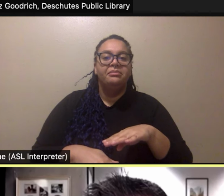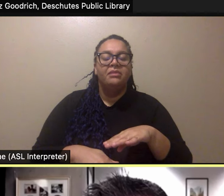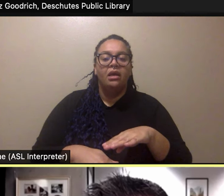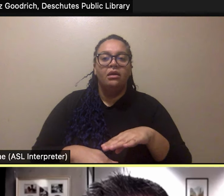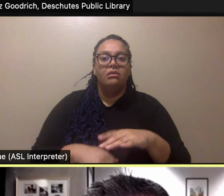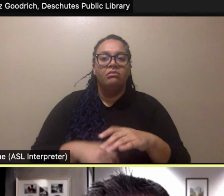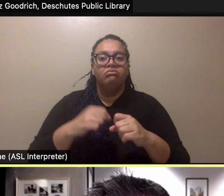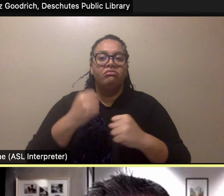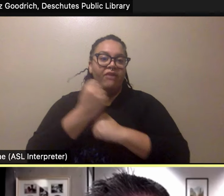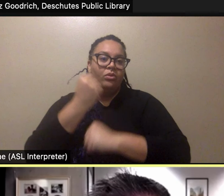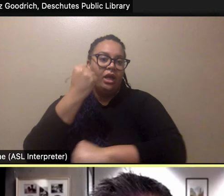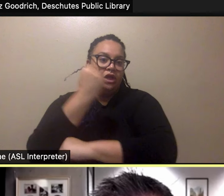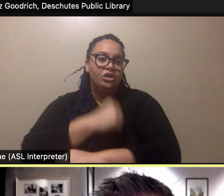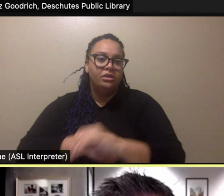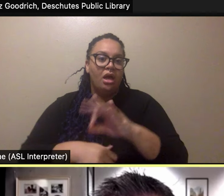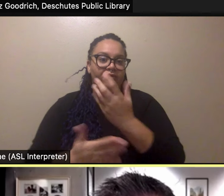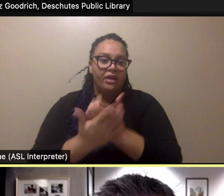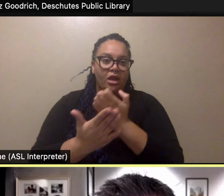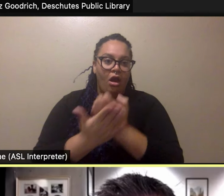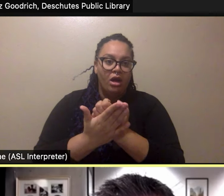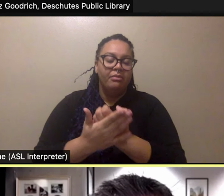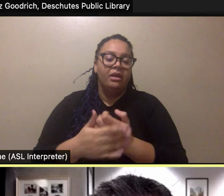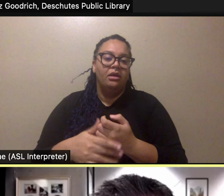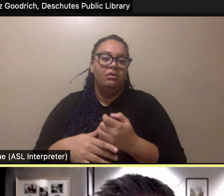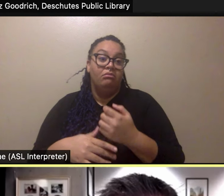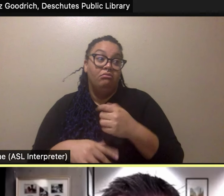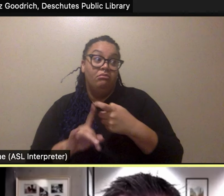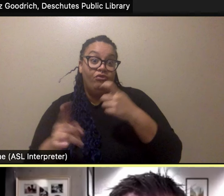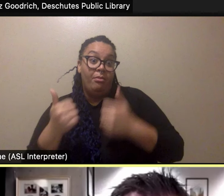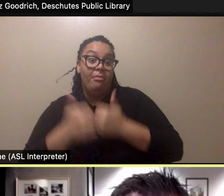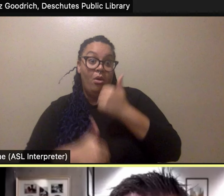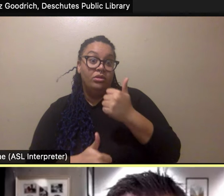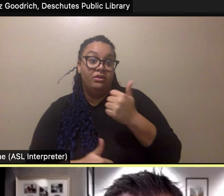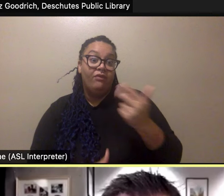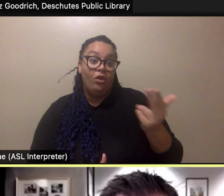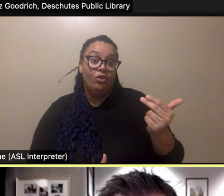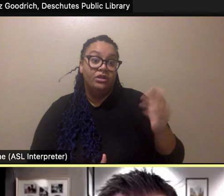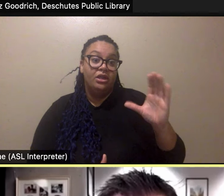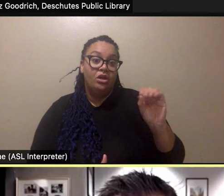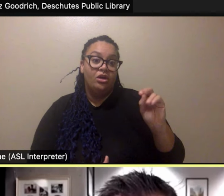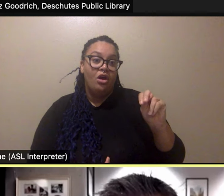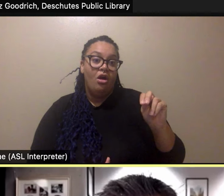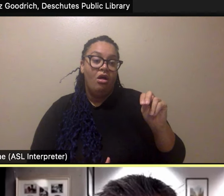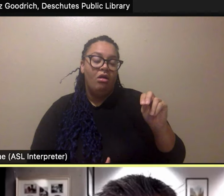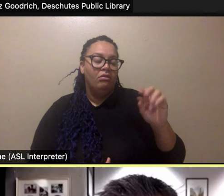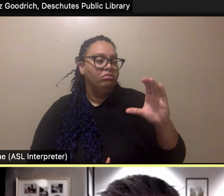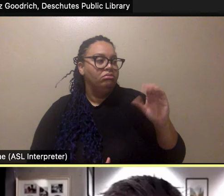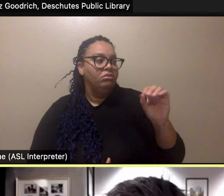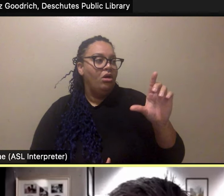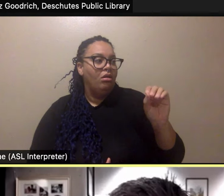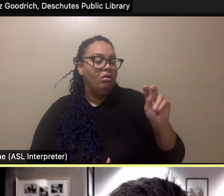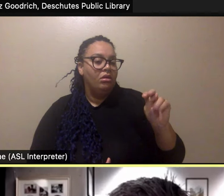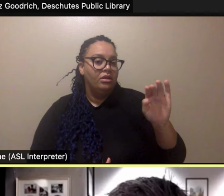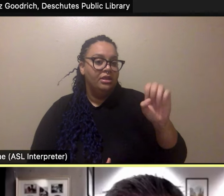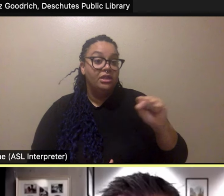economy of most of the 13 colonies, what were establishing themselves as the United States by